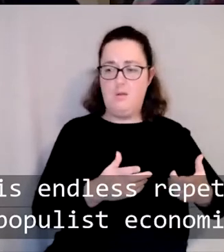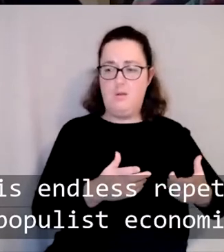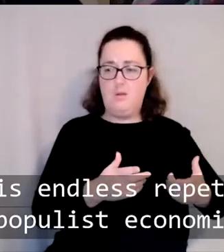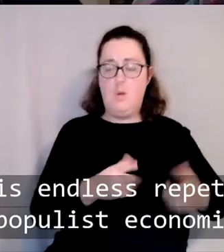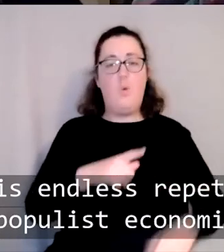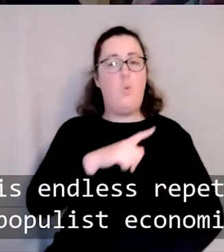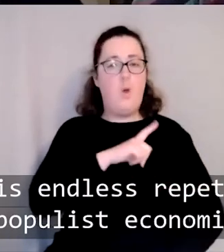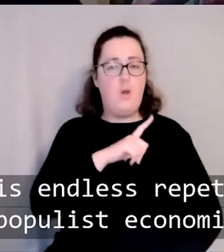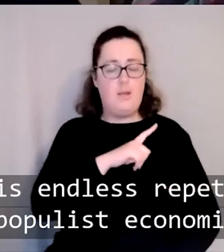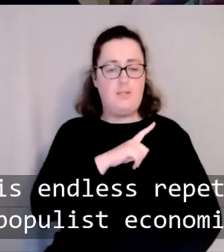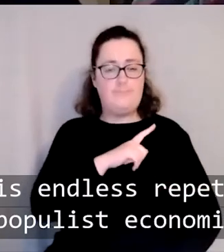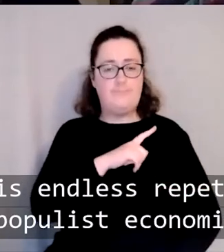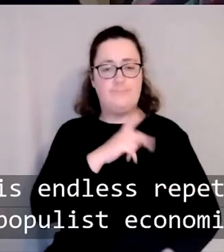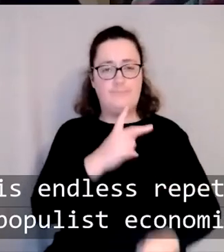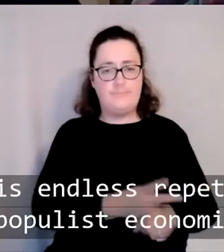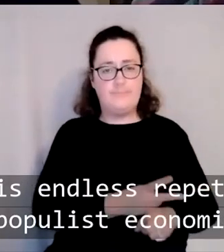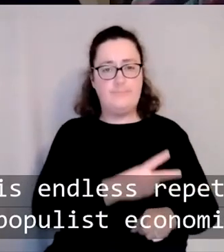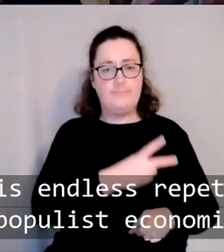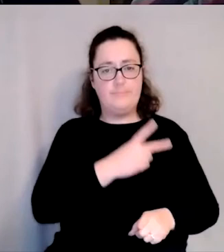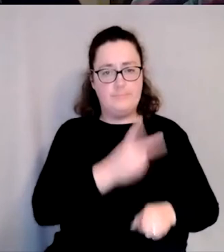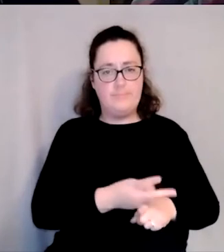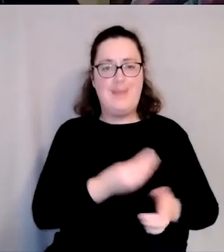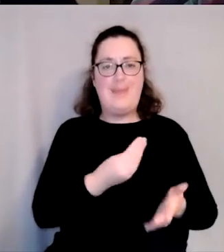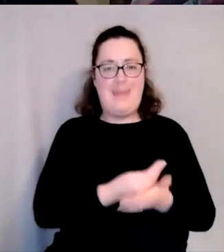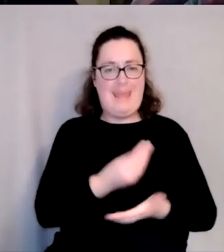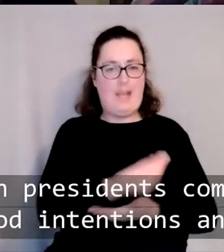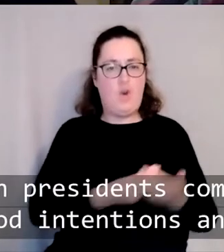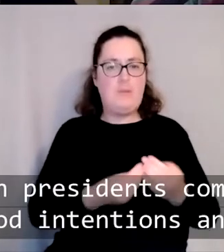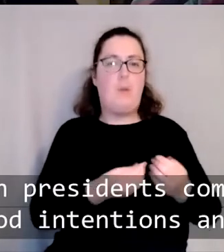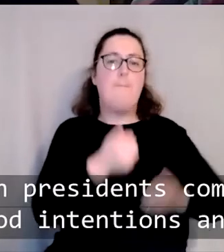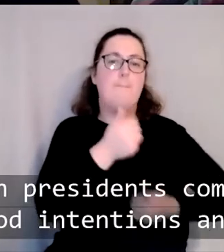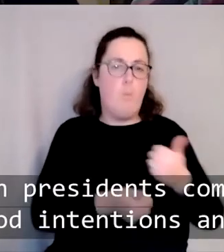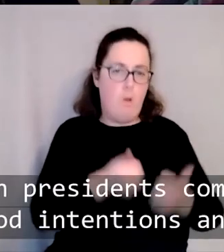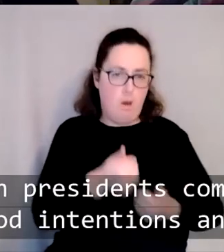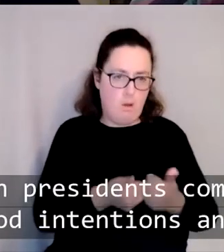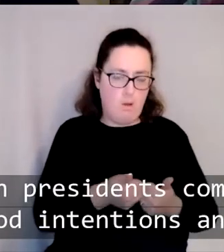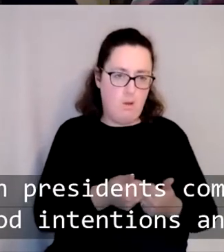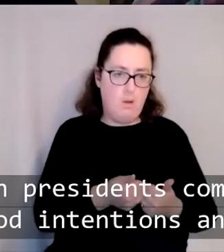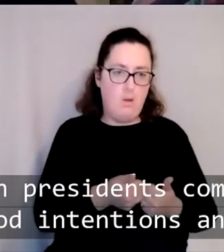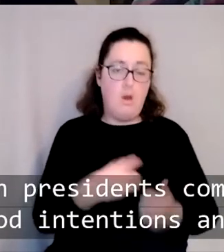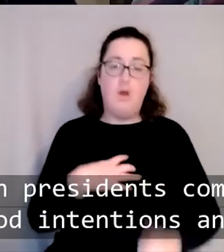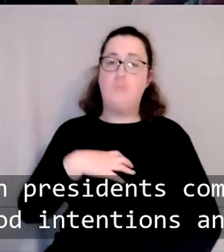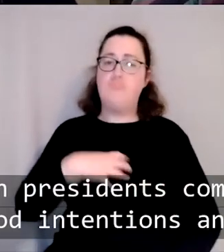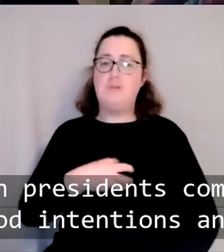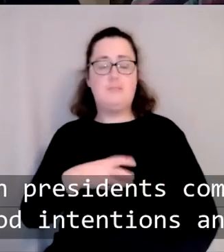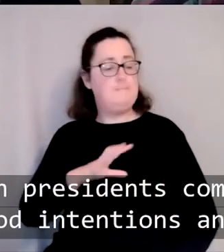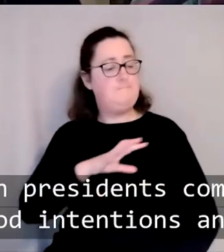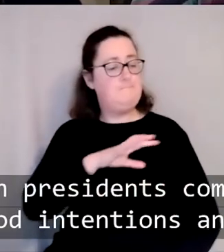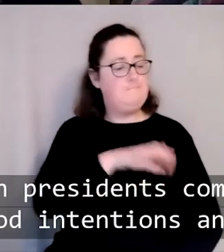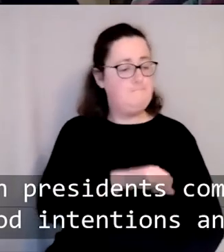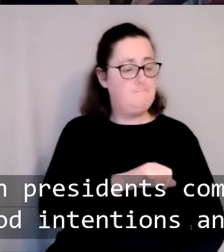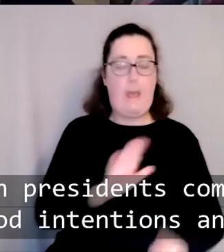repetition of kind of populist economics. That very often presidents come in with not all kind of